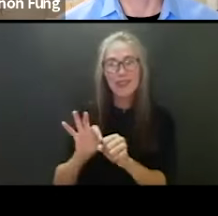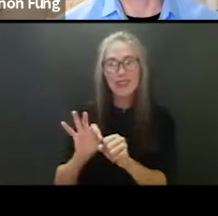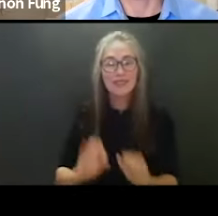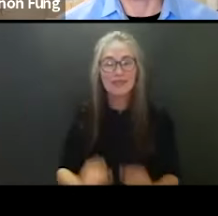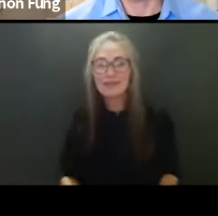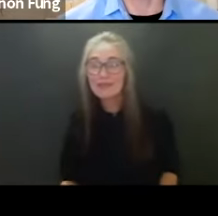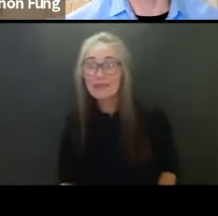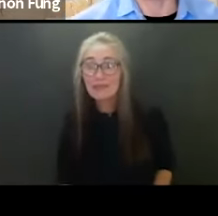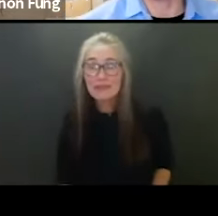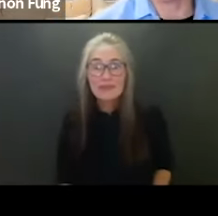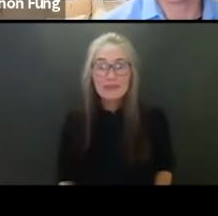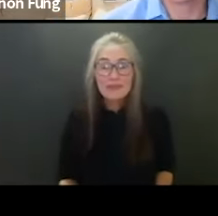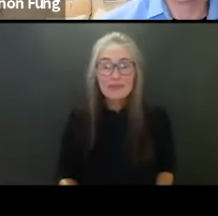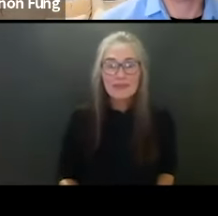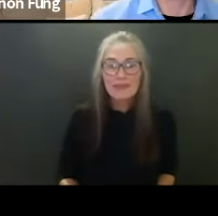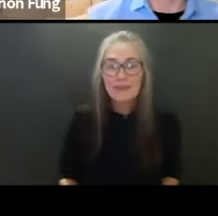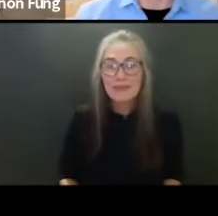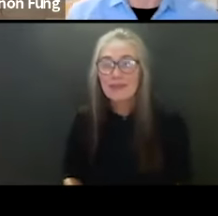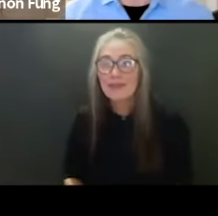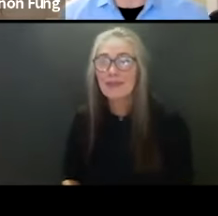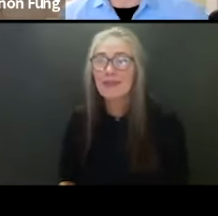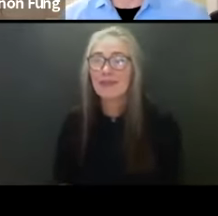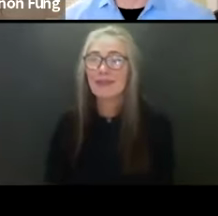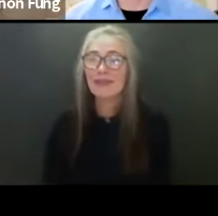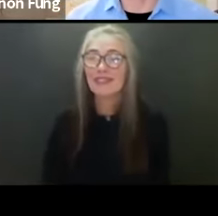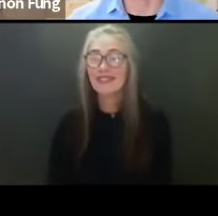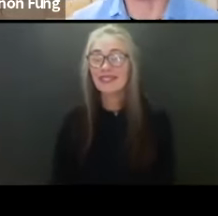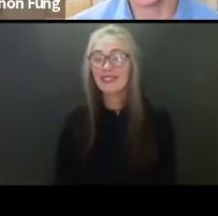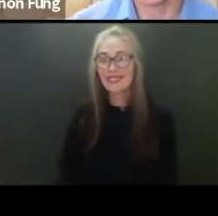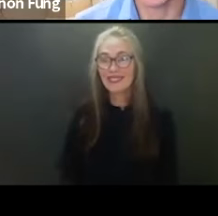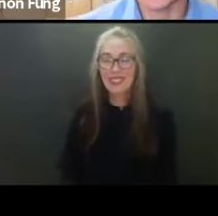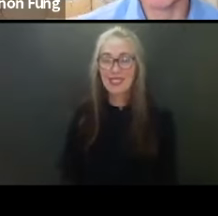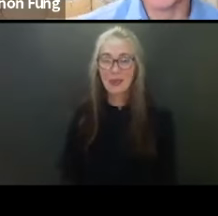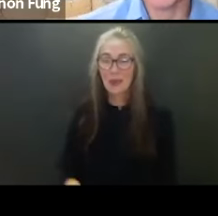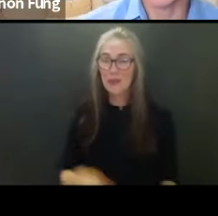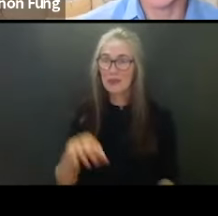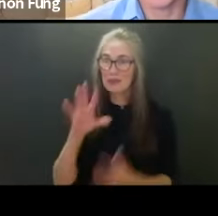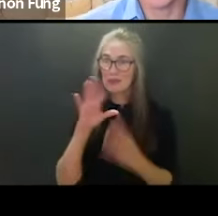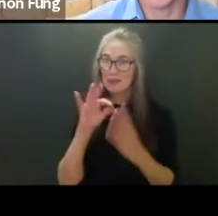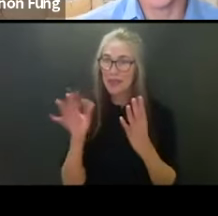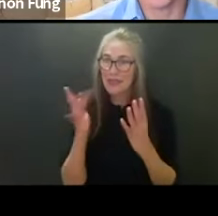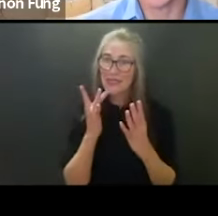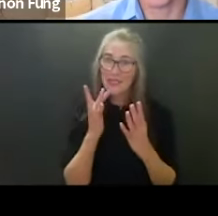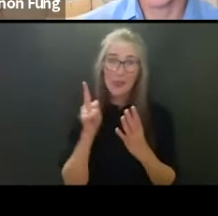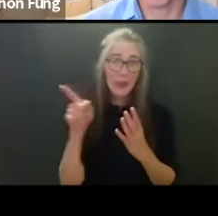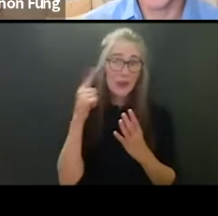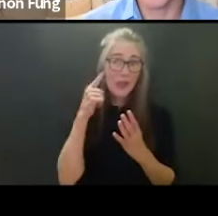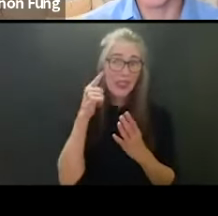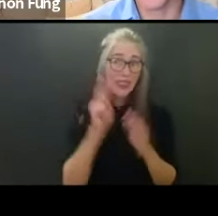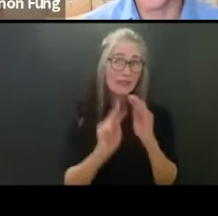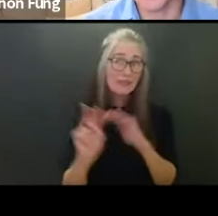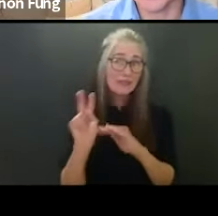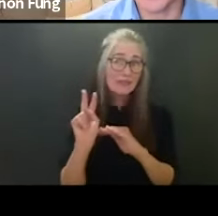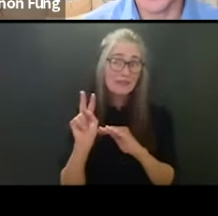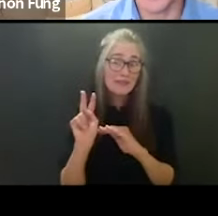That's 20 people have voted. Those who haven't, please pick